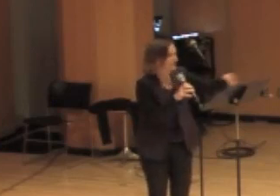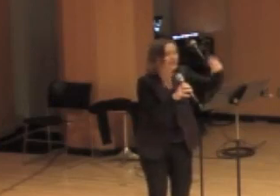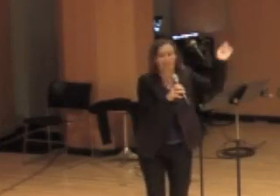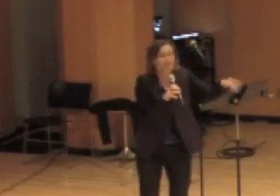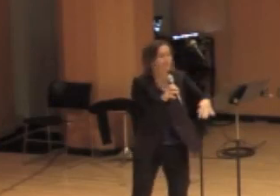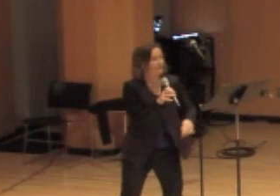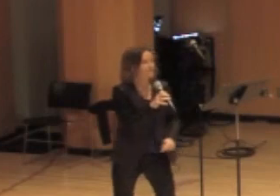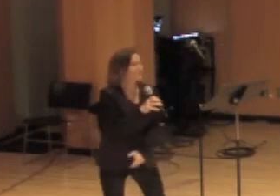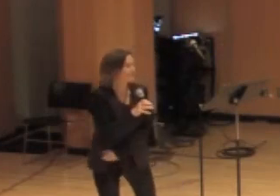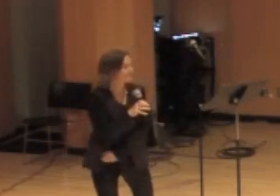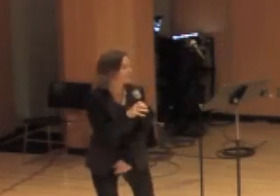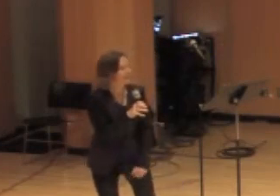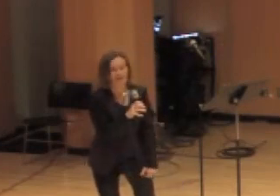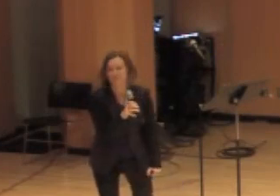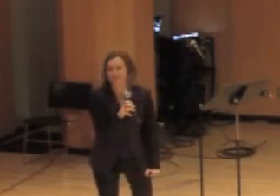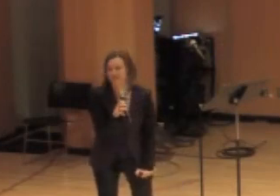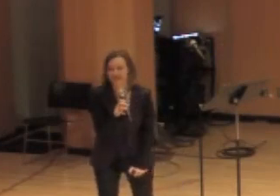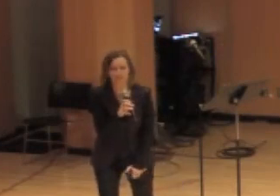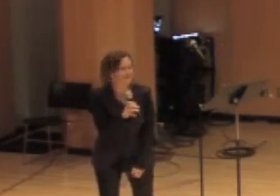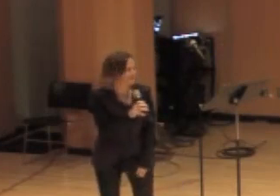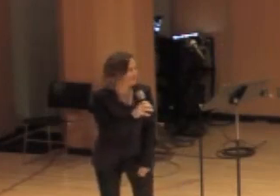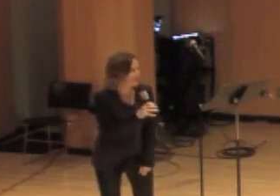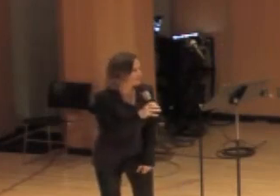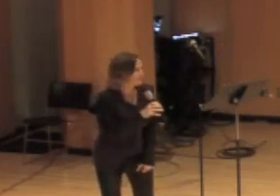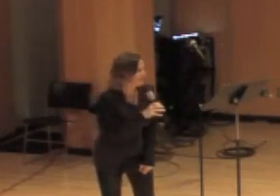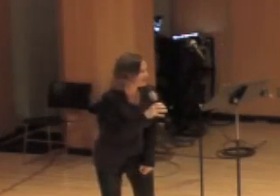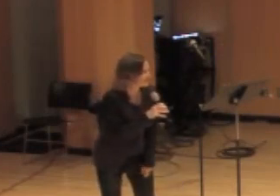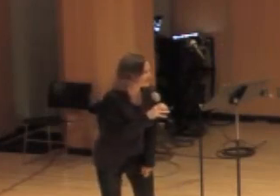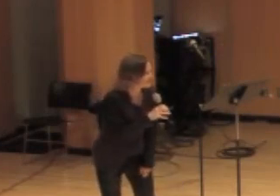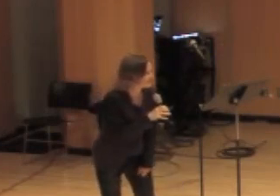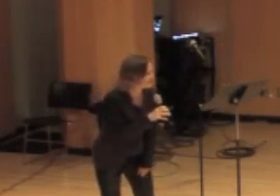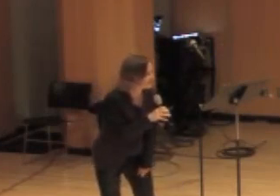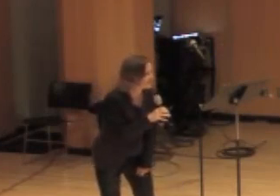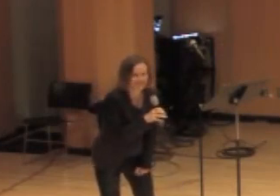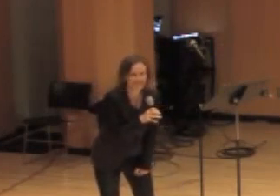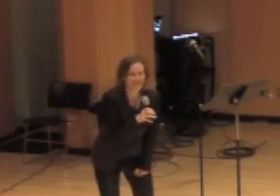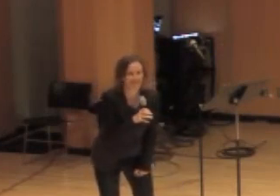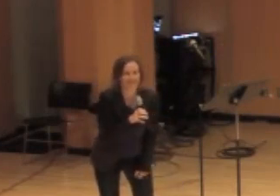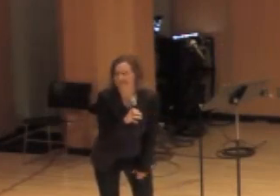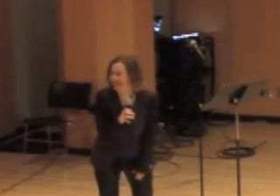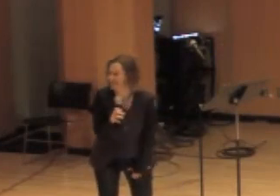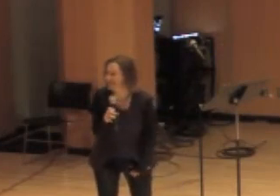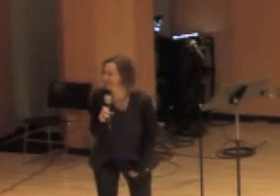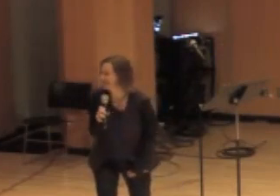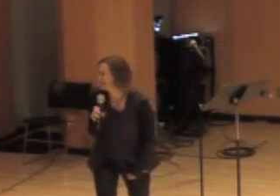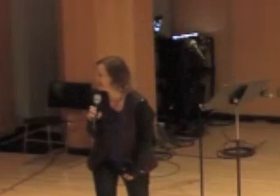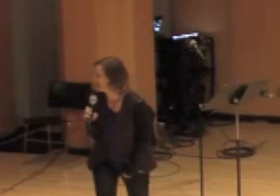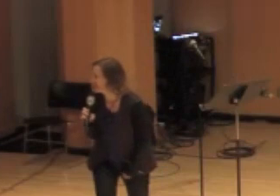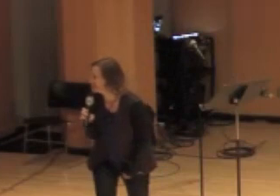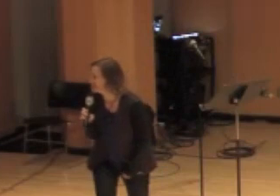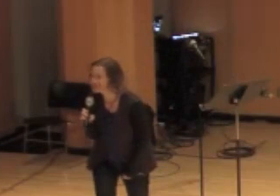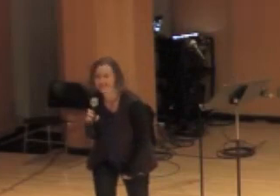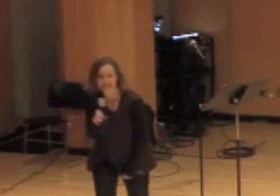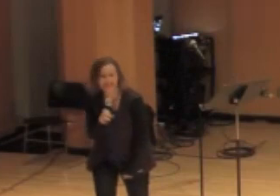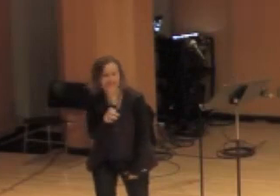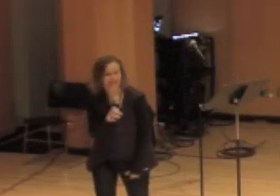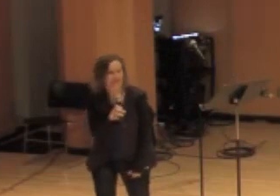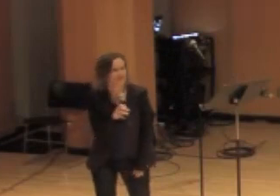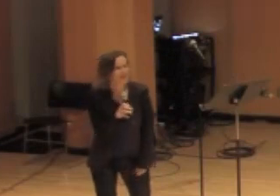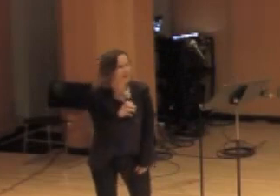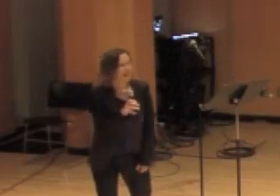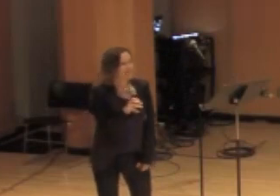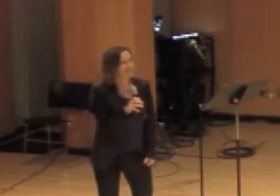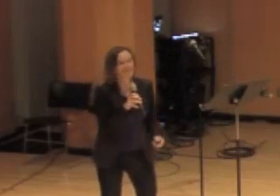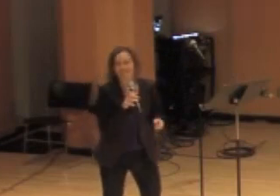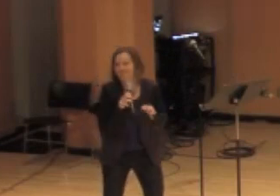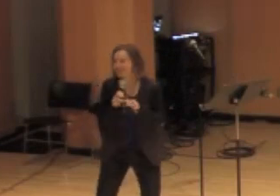very quick yeah move around do whatever you want um amazing job actors who were reading Xavier David everyone Raymond Diane thank